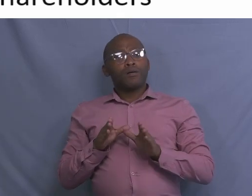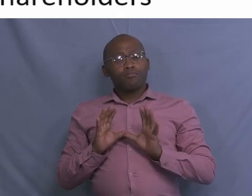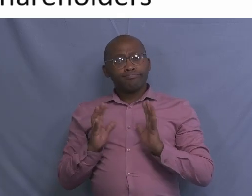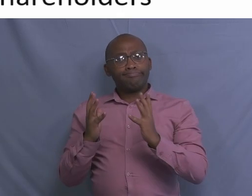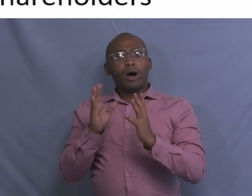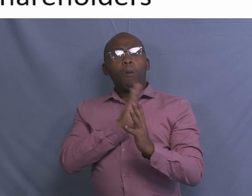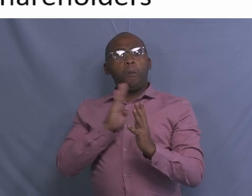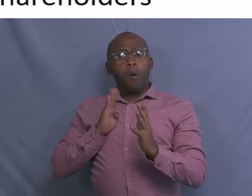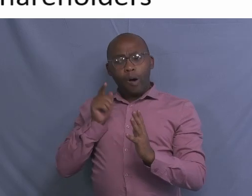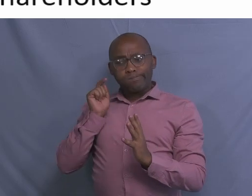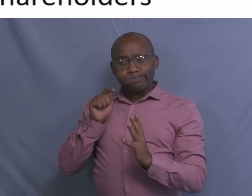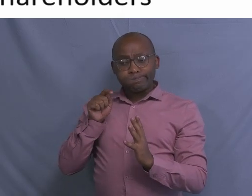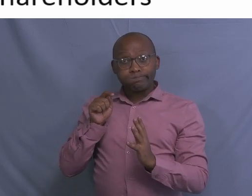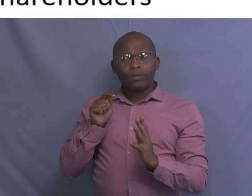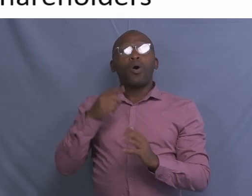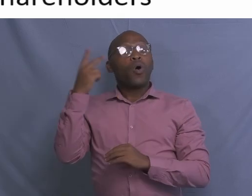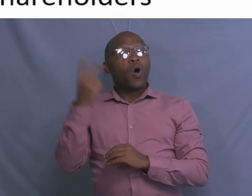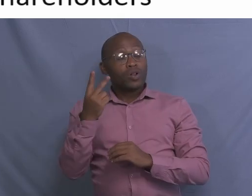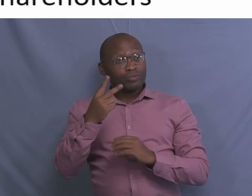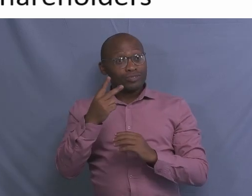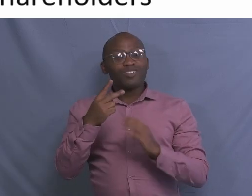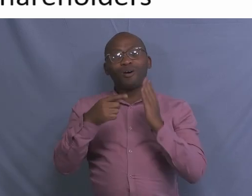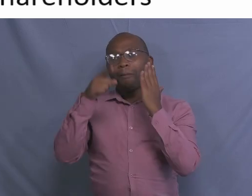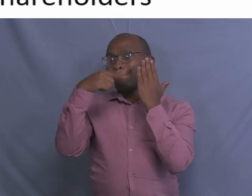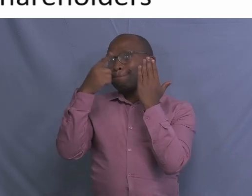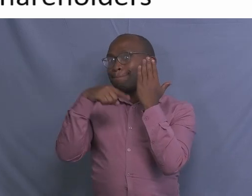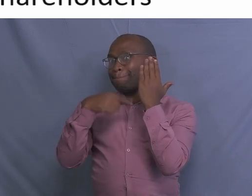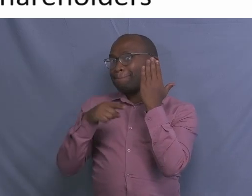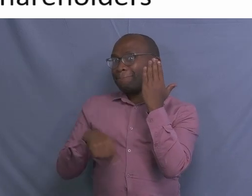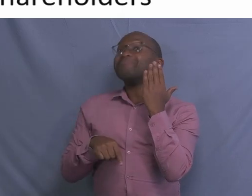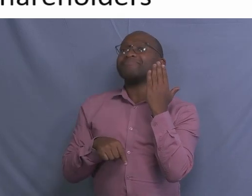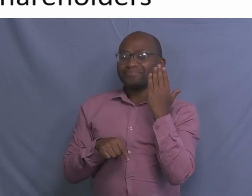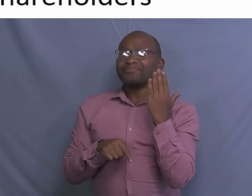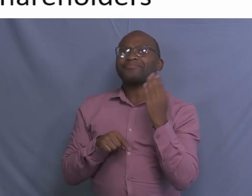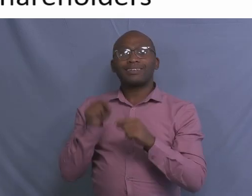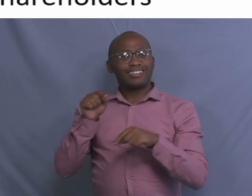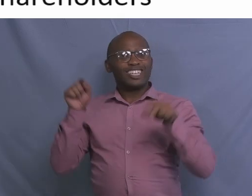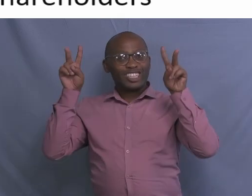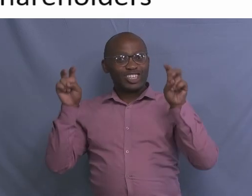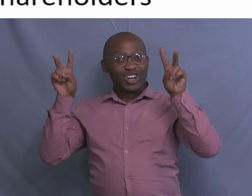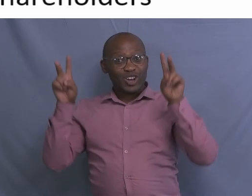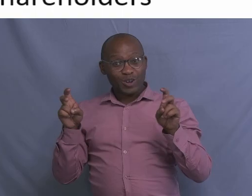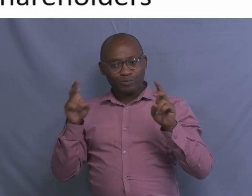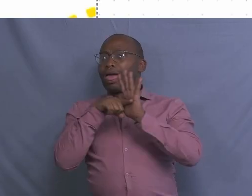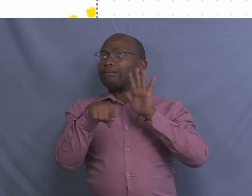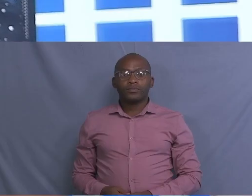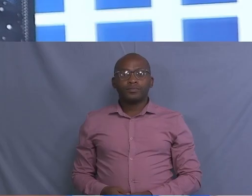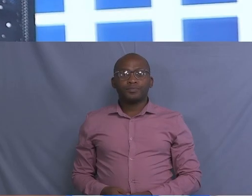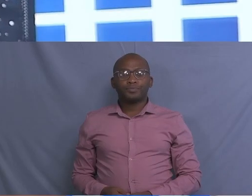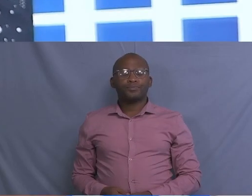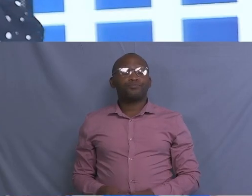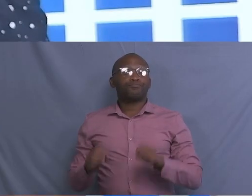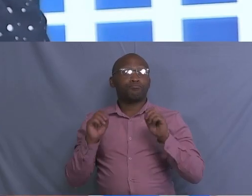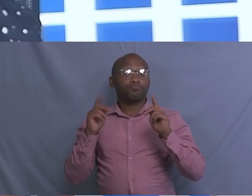as well as the auditors. This topic is also going to focus on unethical behavior. So